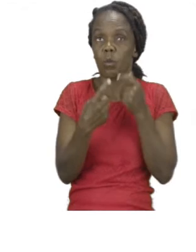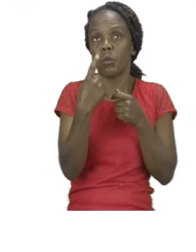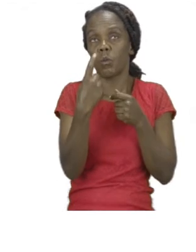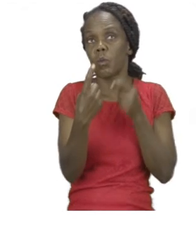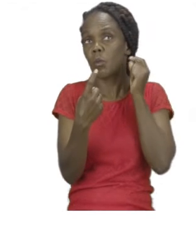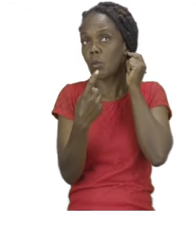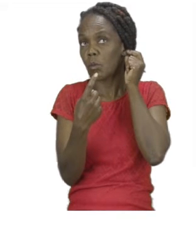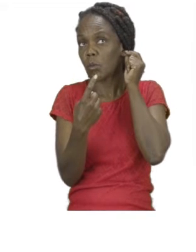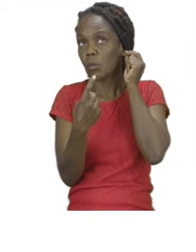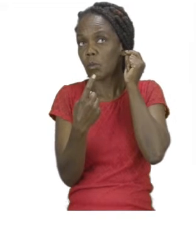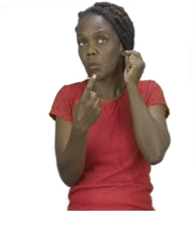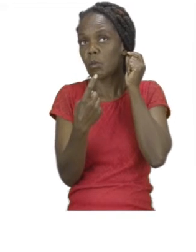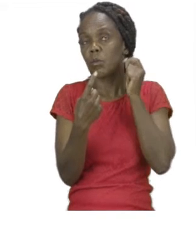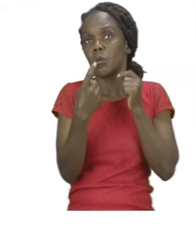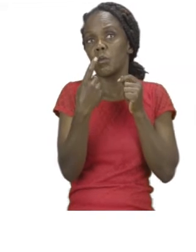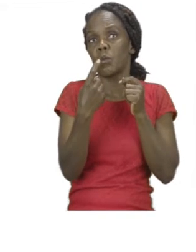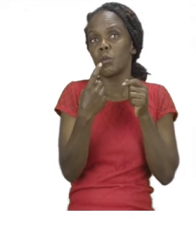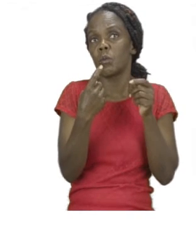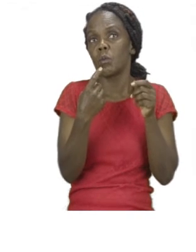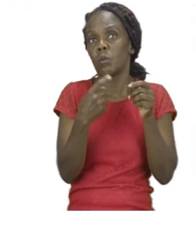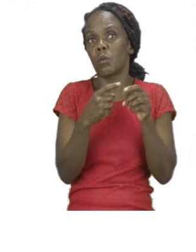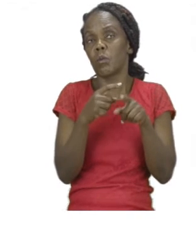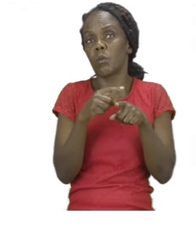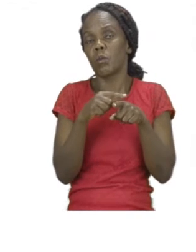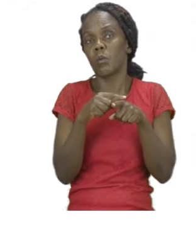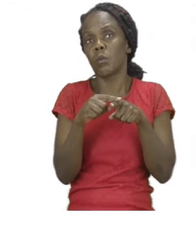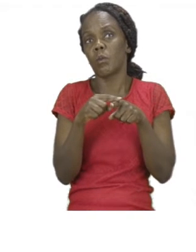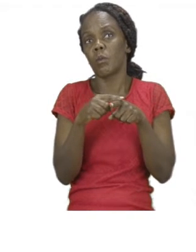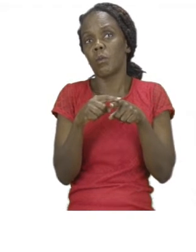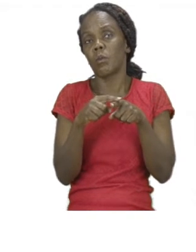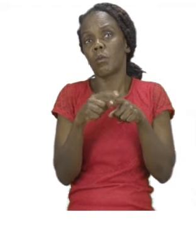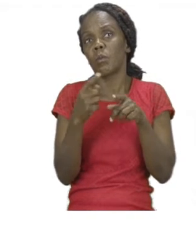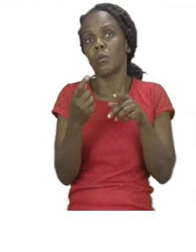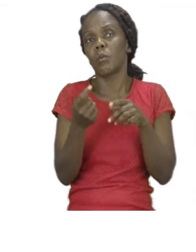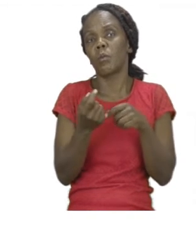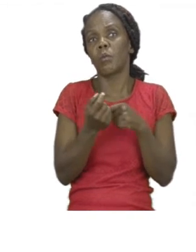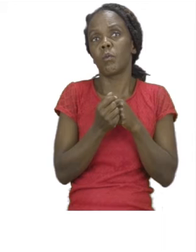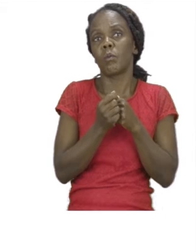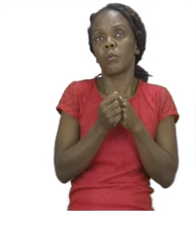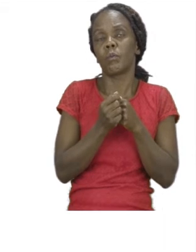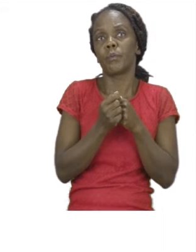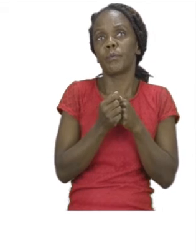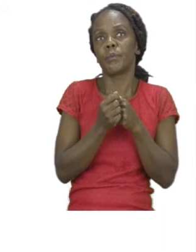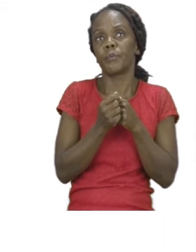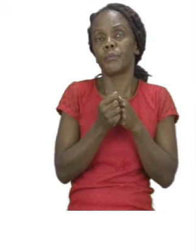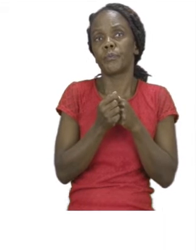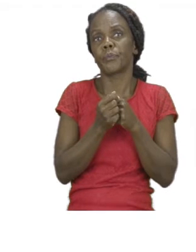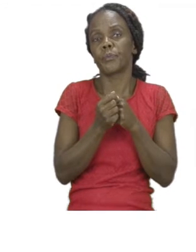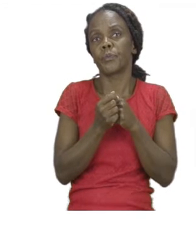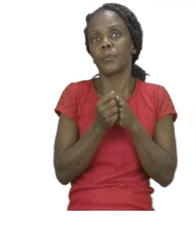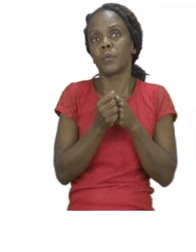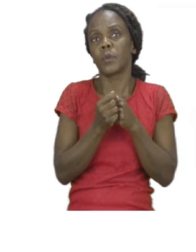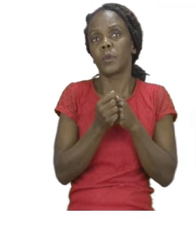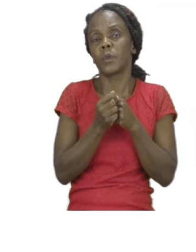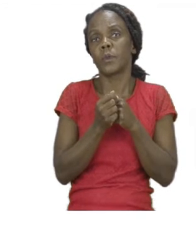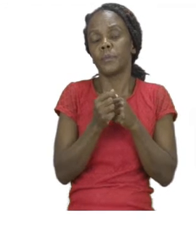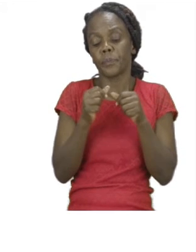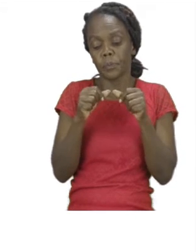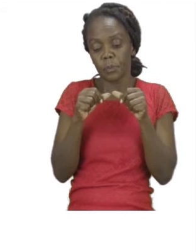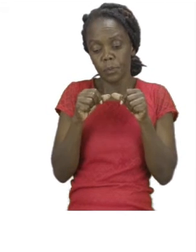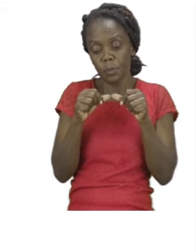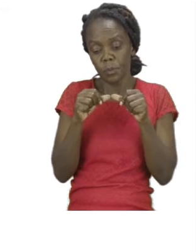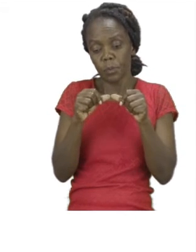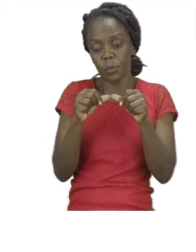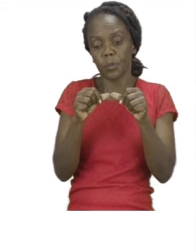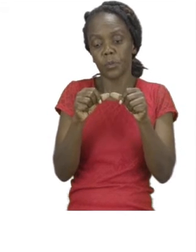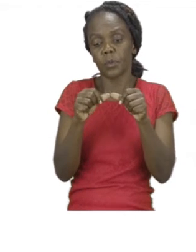in this picture, start at the head and make sure that as you are completing